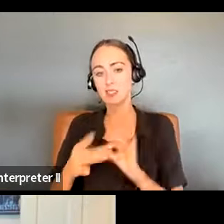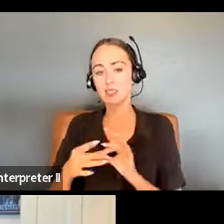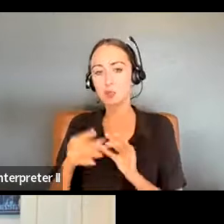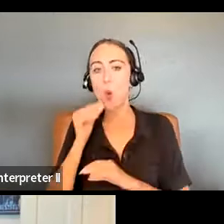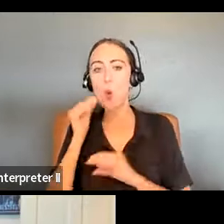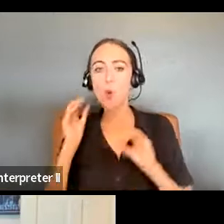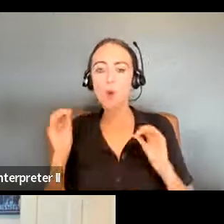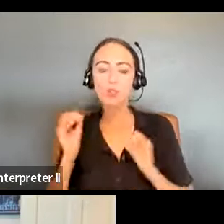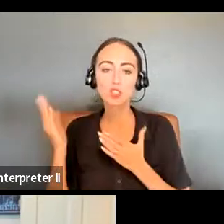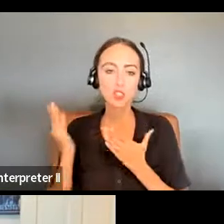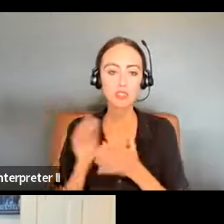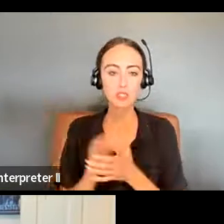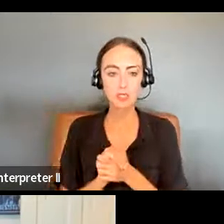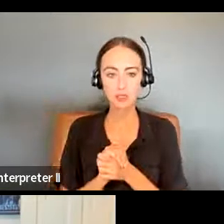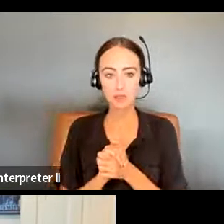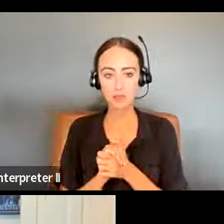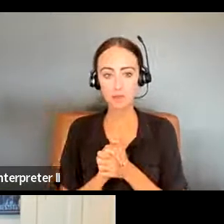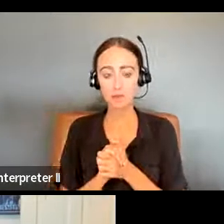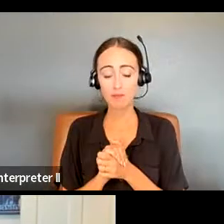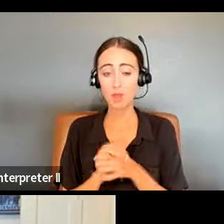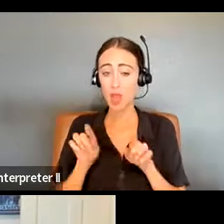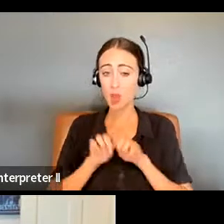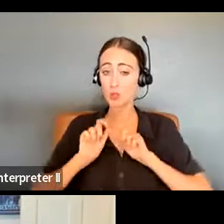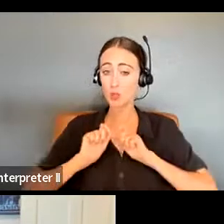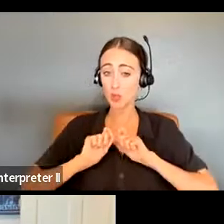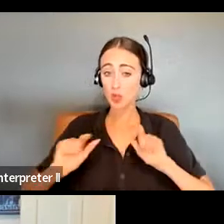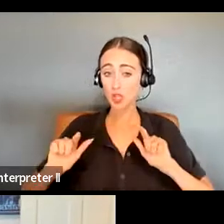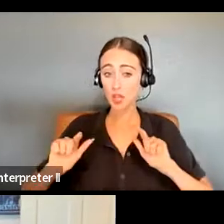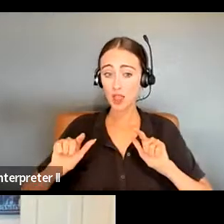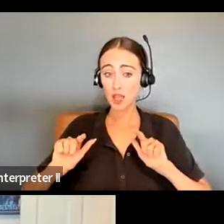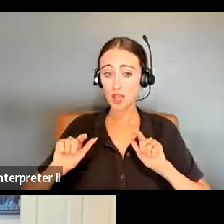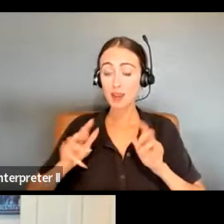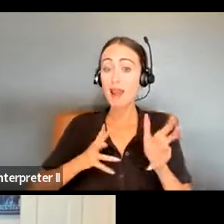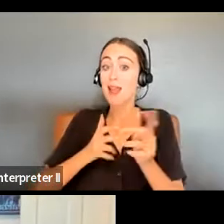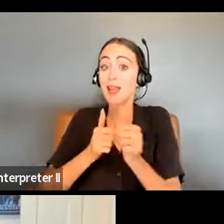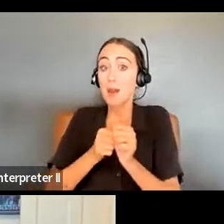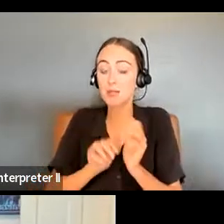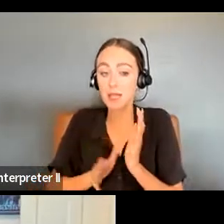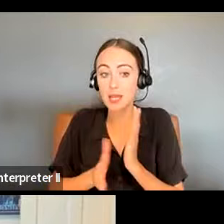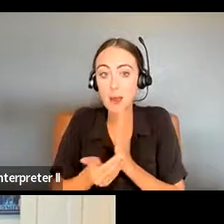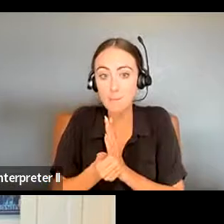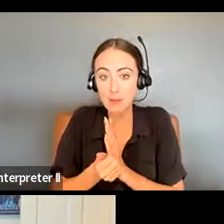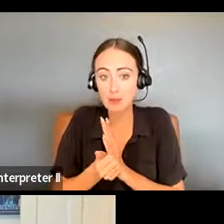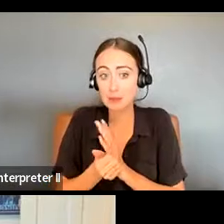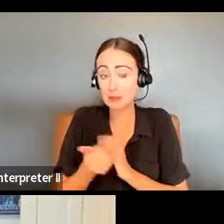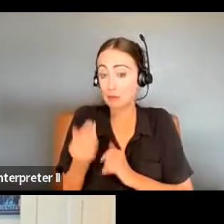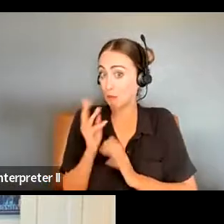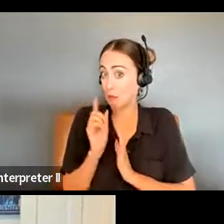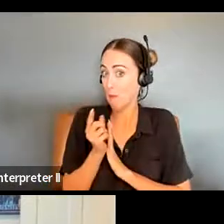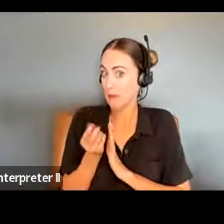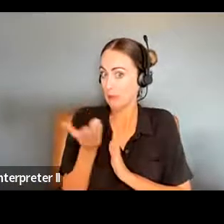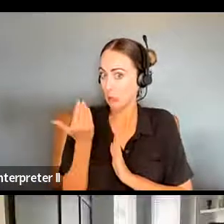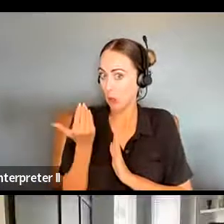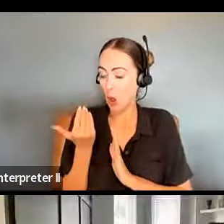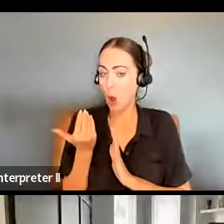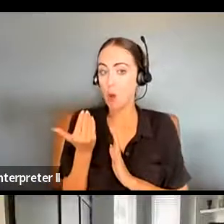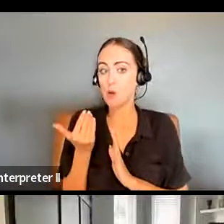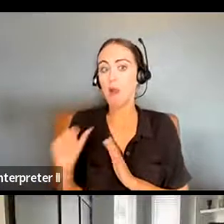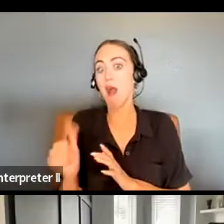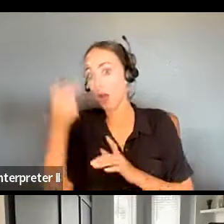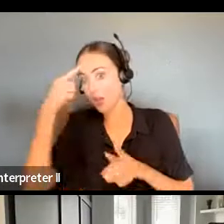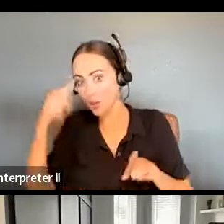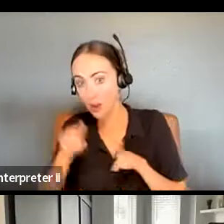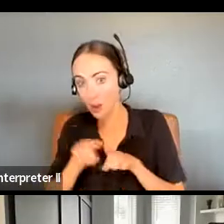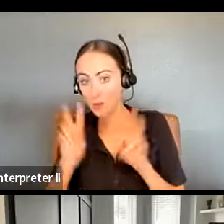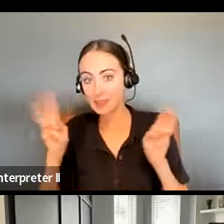system. I also circulated an updated amendment a few minutes ago that seeks to make a further compromise to